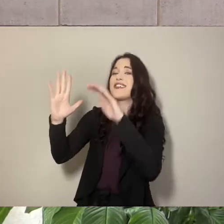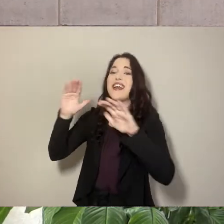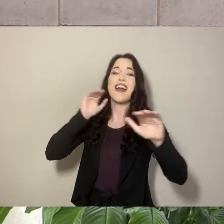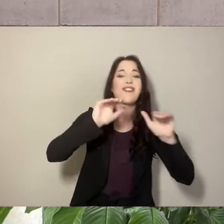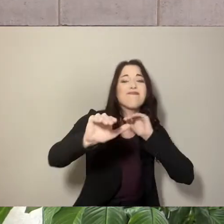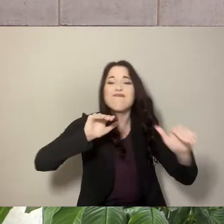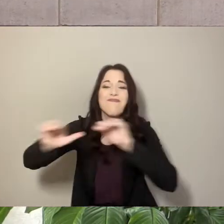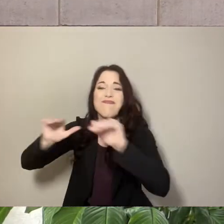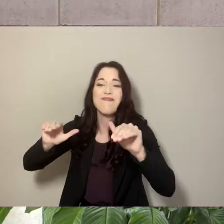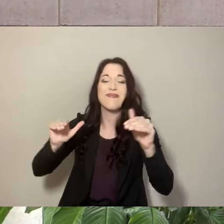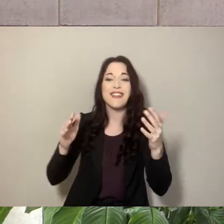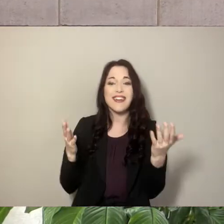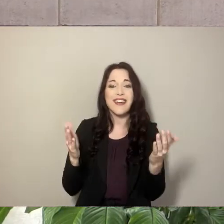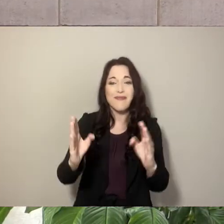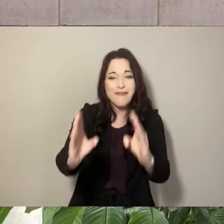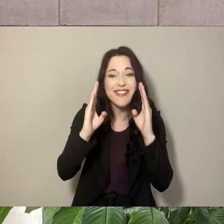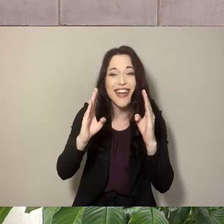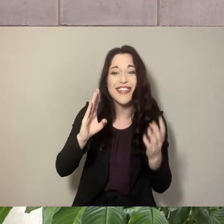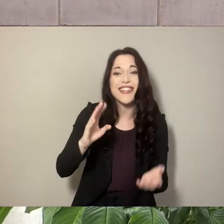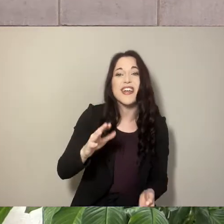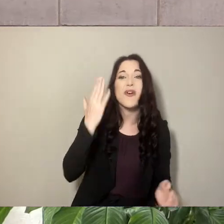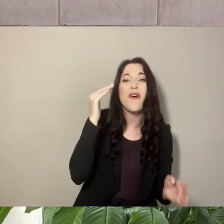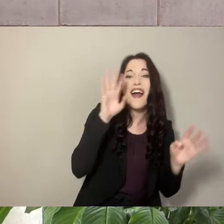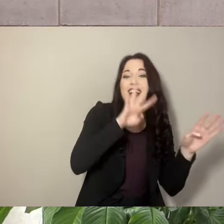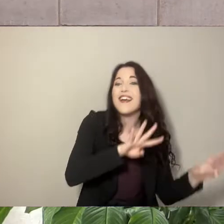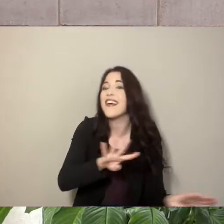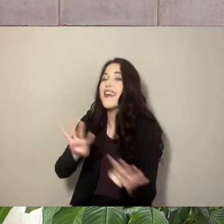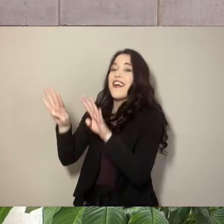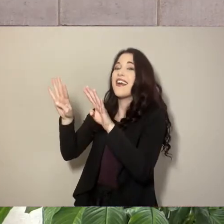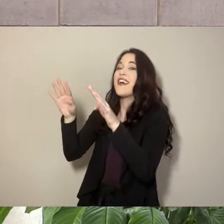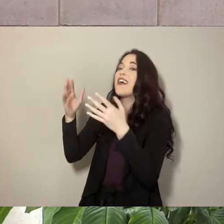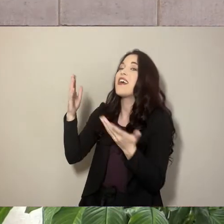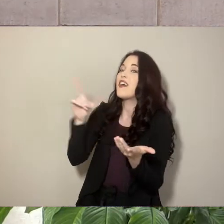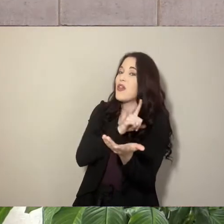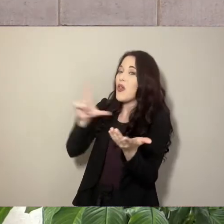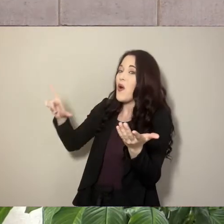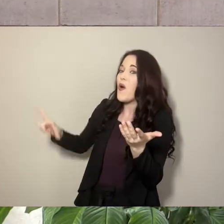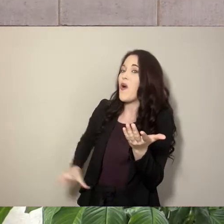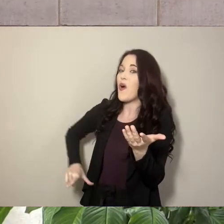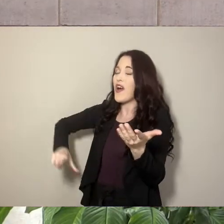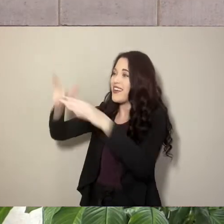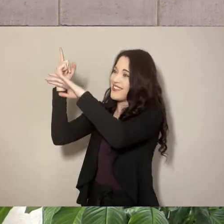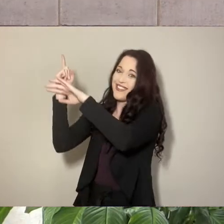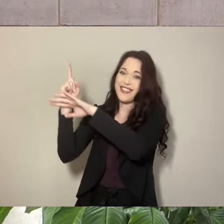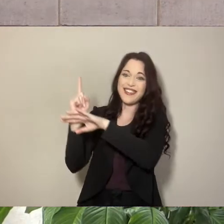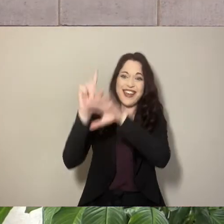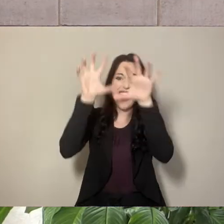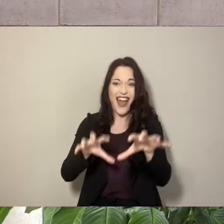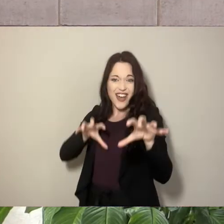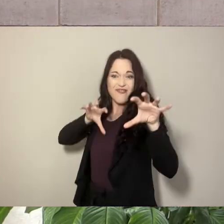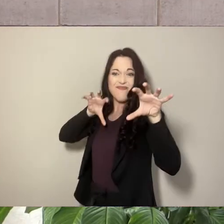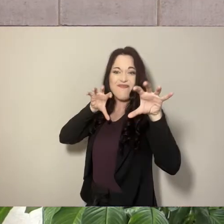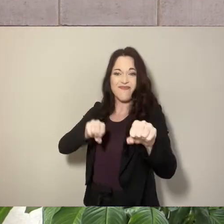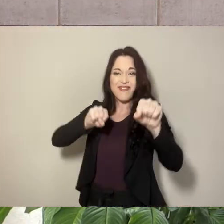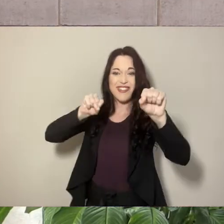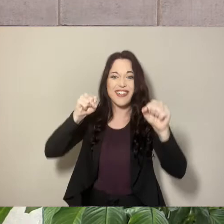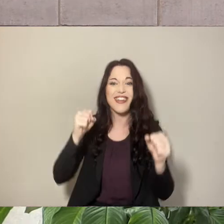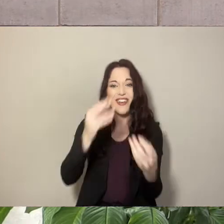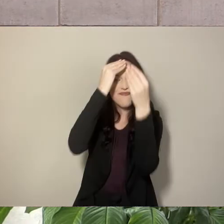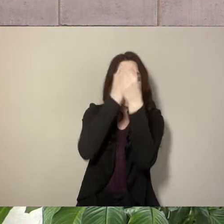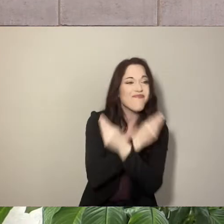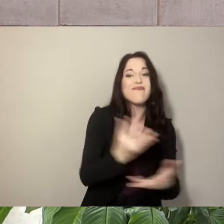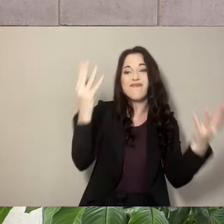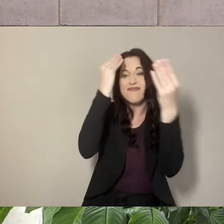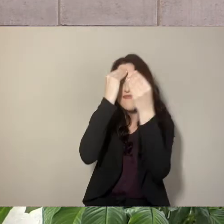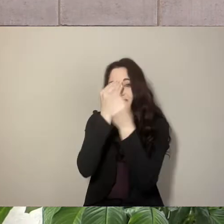Everybody blow the trumpet and sound the alarm. Come on, Zion. Blow the trumpet and sound the alarm. Because the Lord is in the temple, let everybody bow.